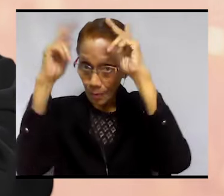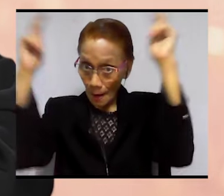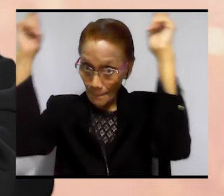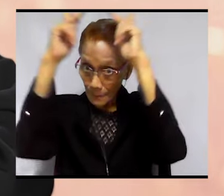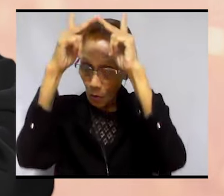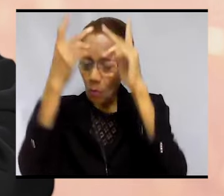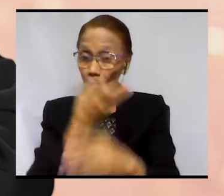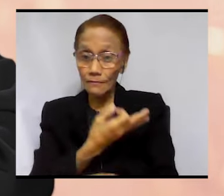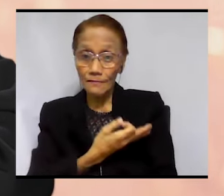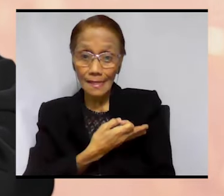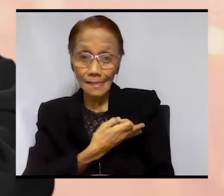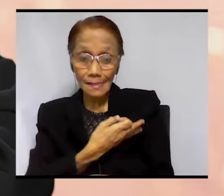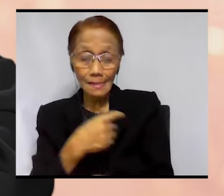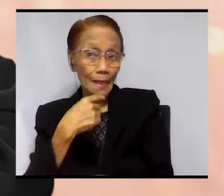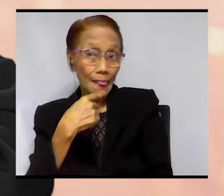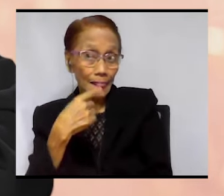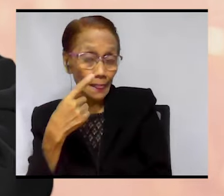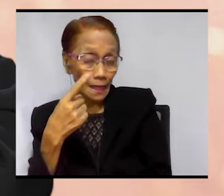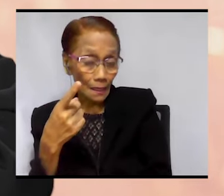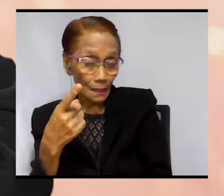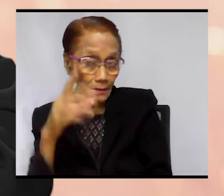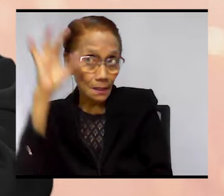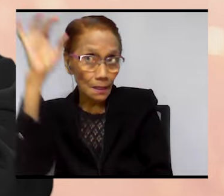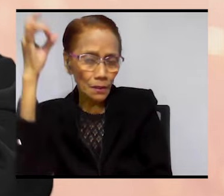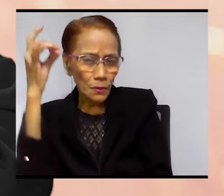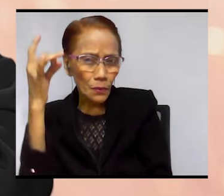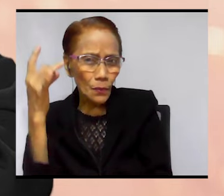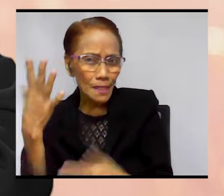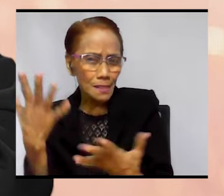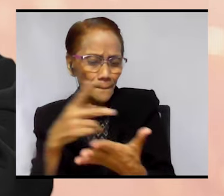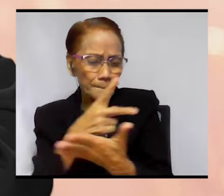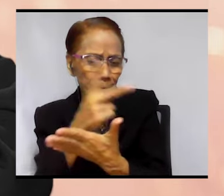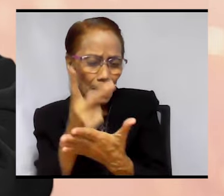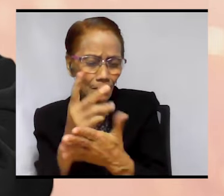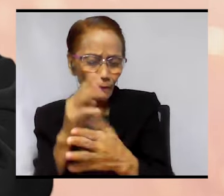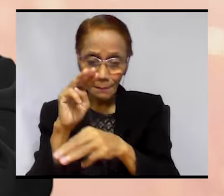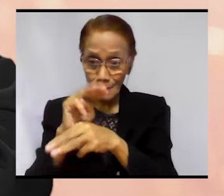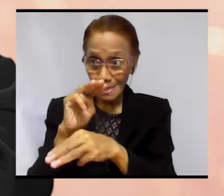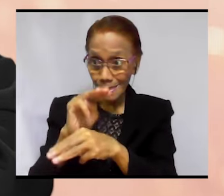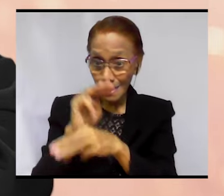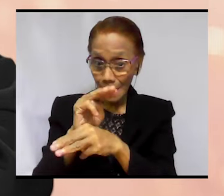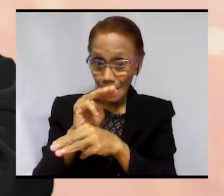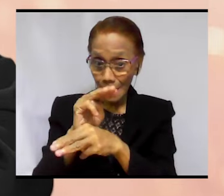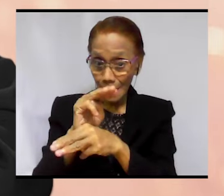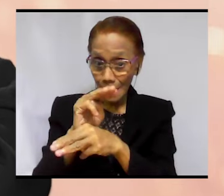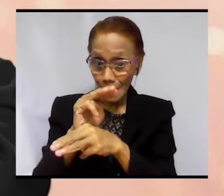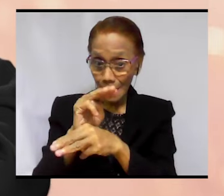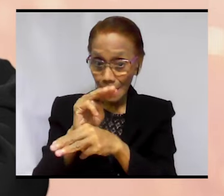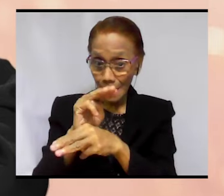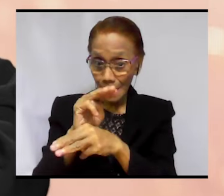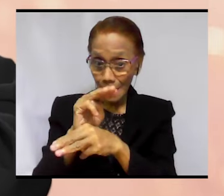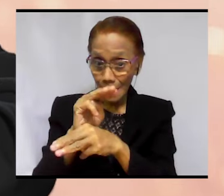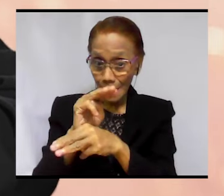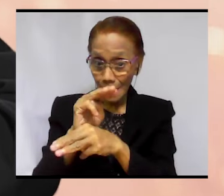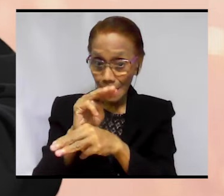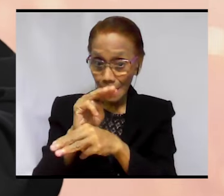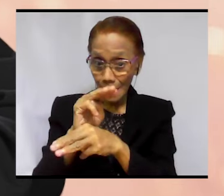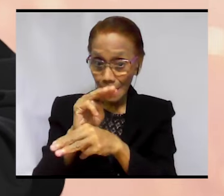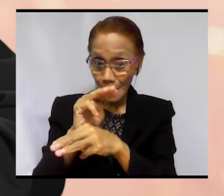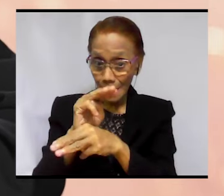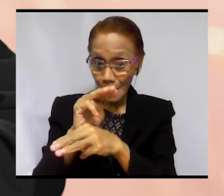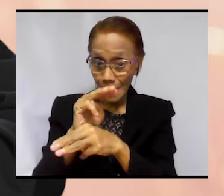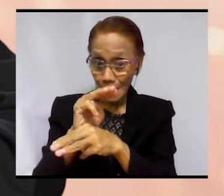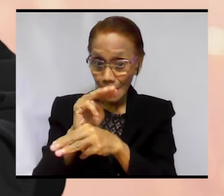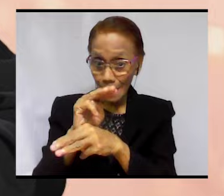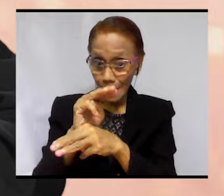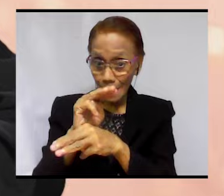Pope Francis further tells us that the grace of being a part of the ministerial priesthood is not for the